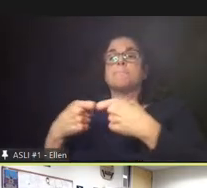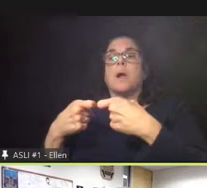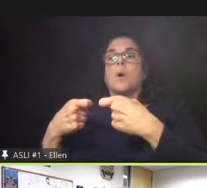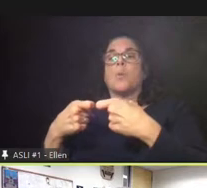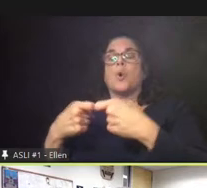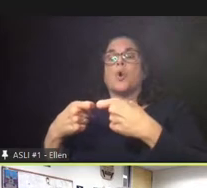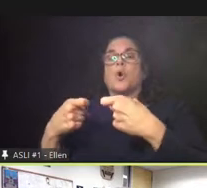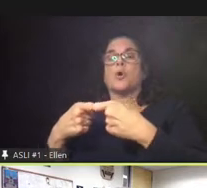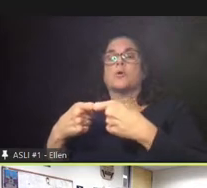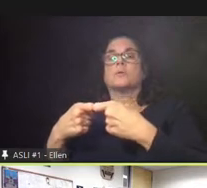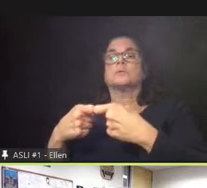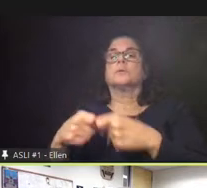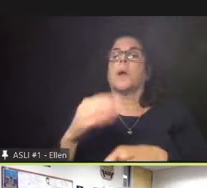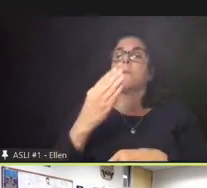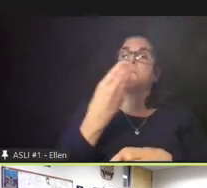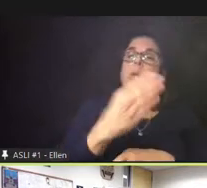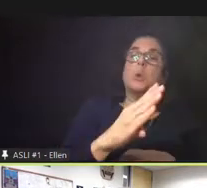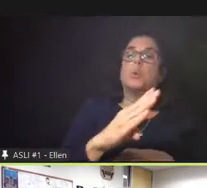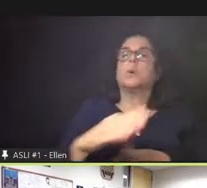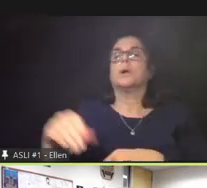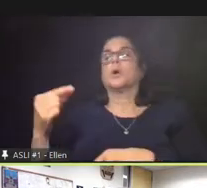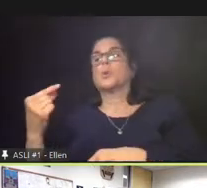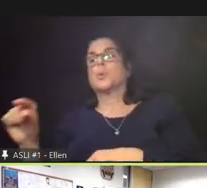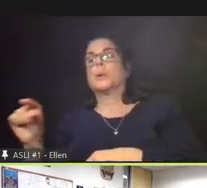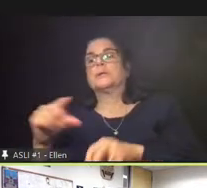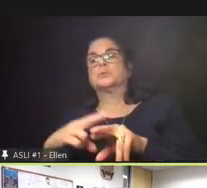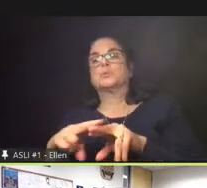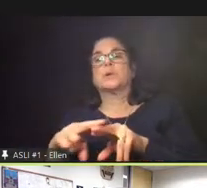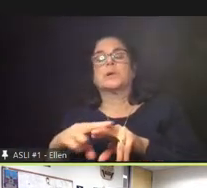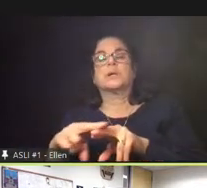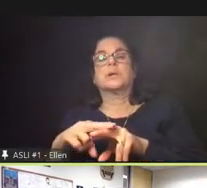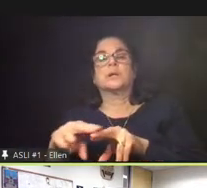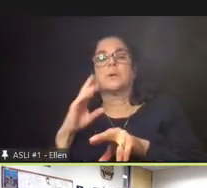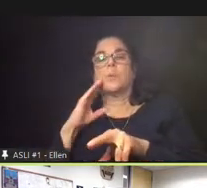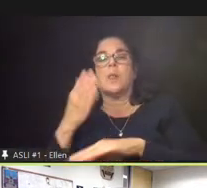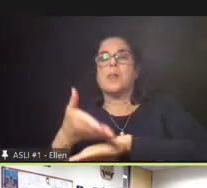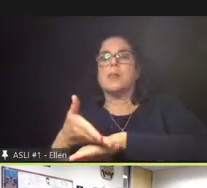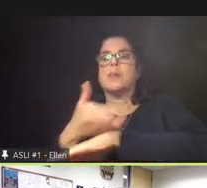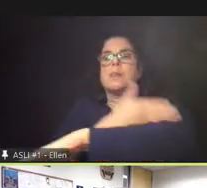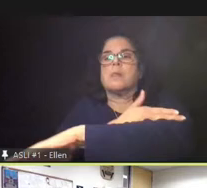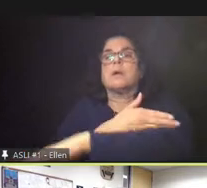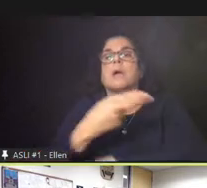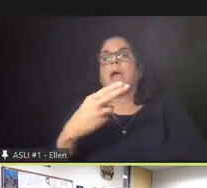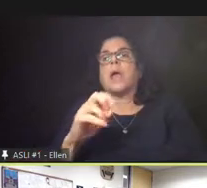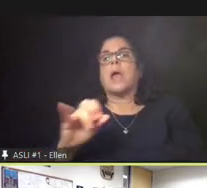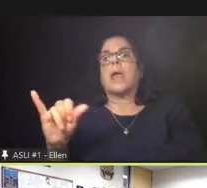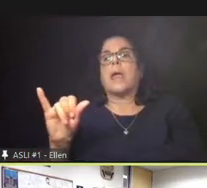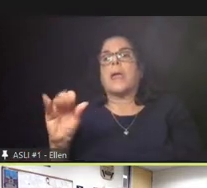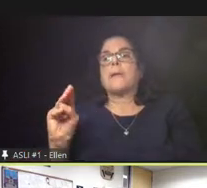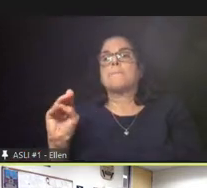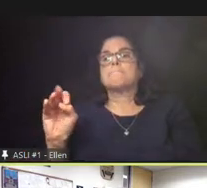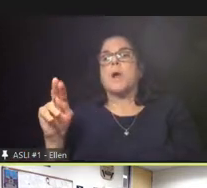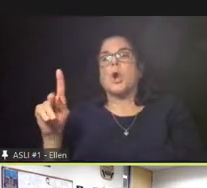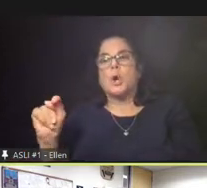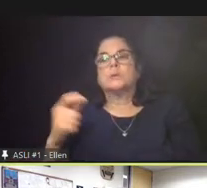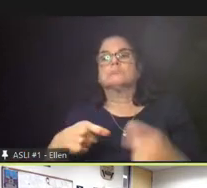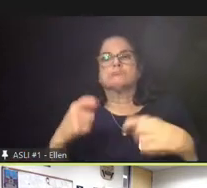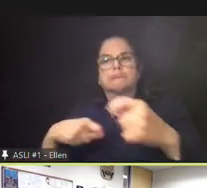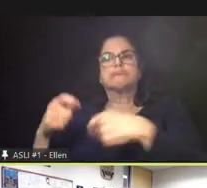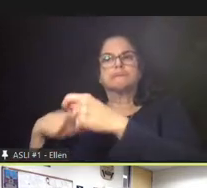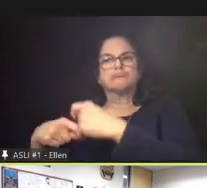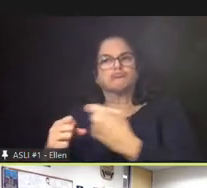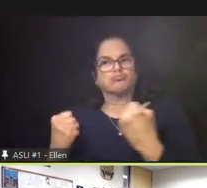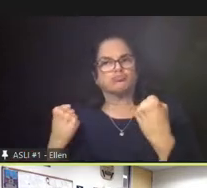new substation there. There's a lot of capacity on the Green Line, but we're actually in the process of upgrading all that equipment at Haymarket to make sure it's durable and will withstand that extra